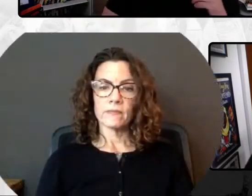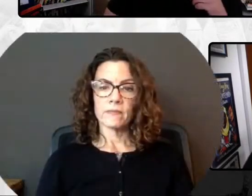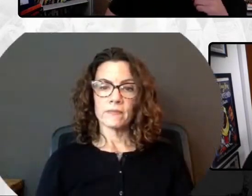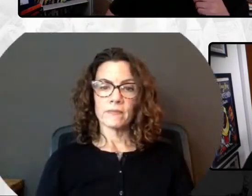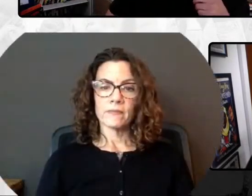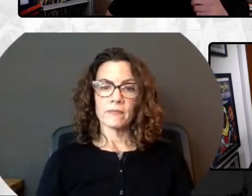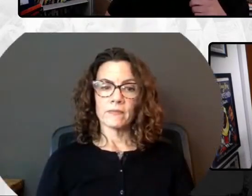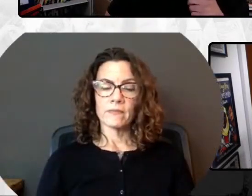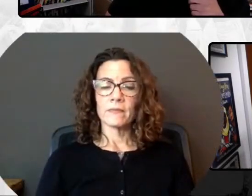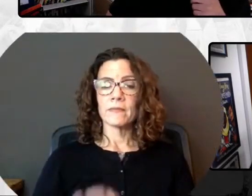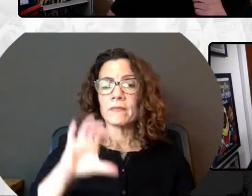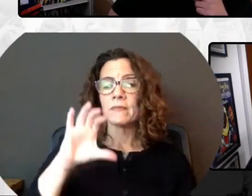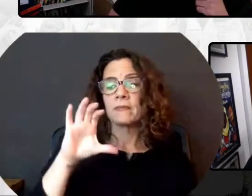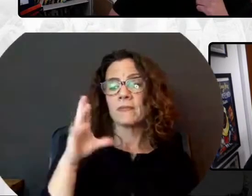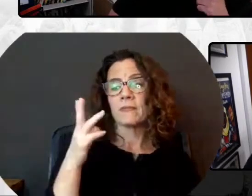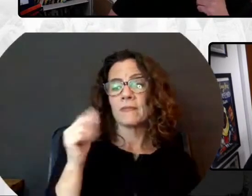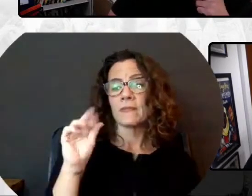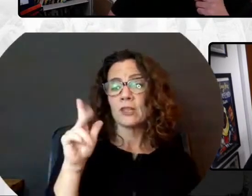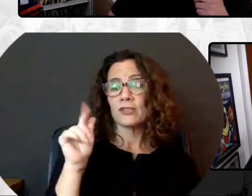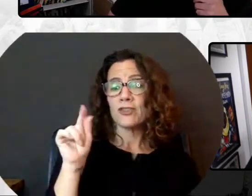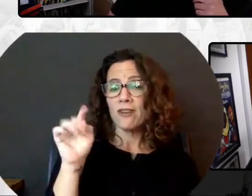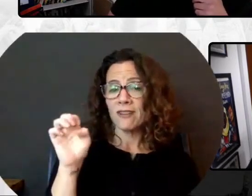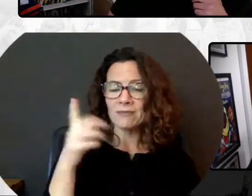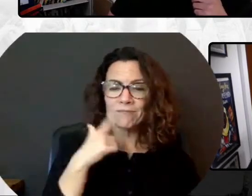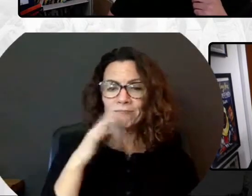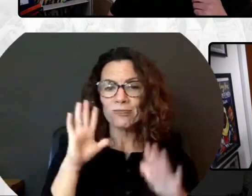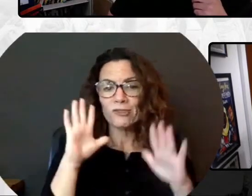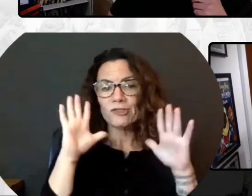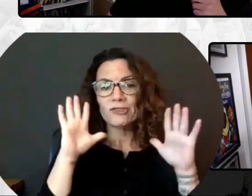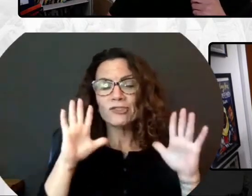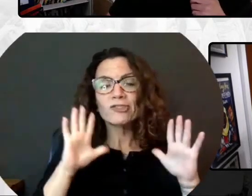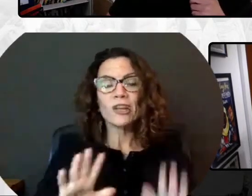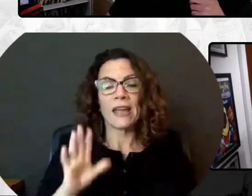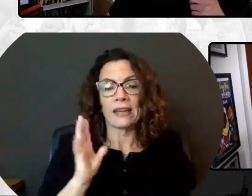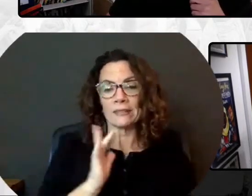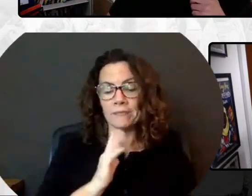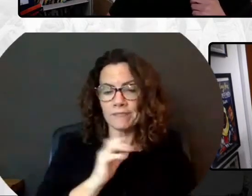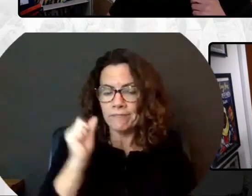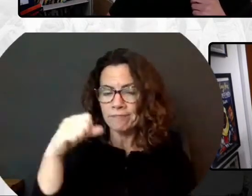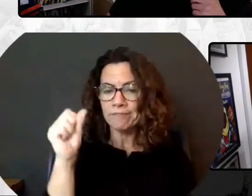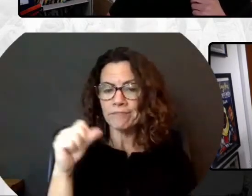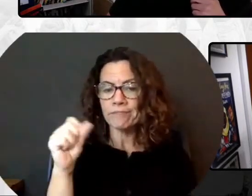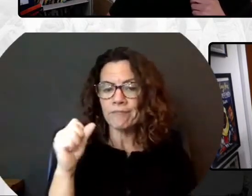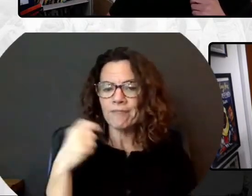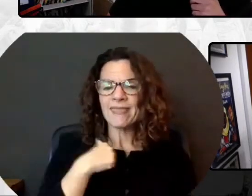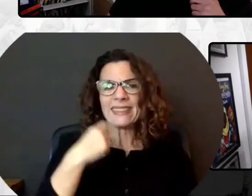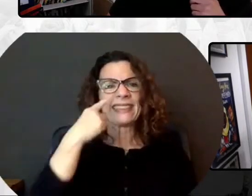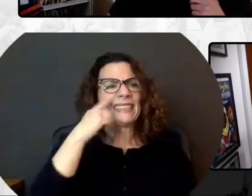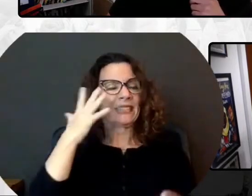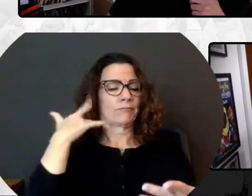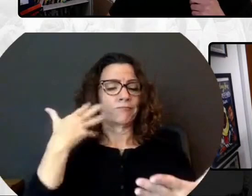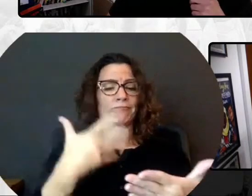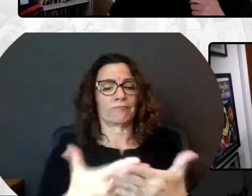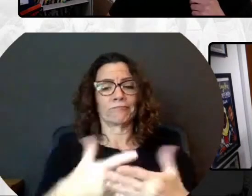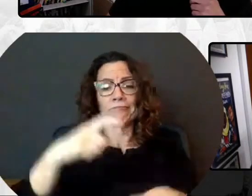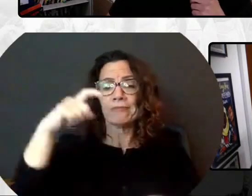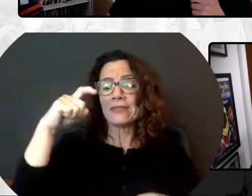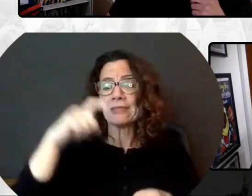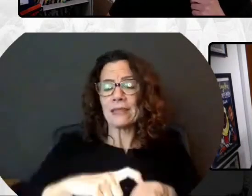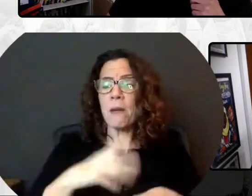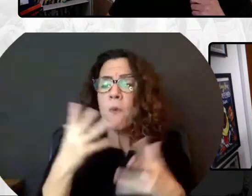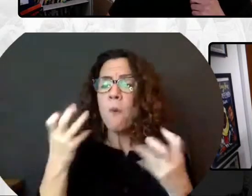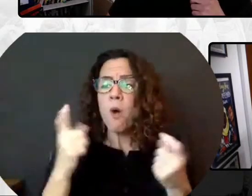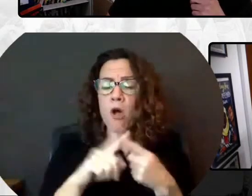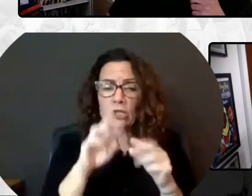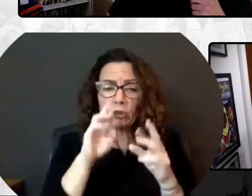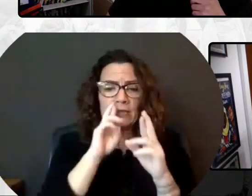Great. Yeah, I think we're at time, so I wanna respect that. But